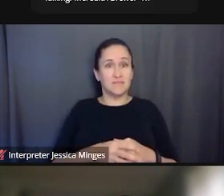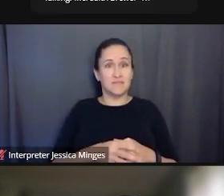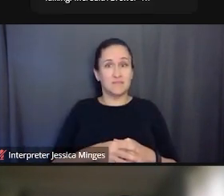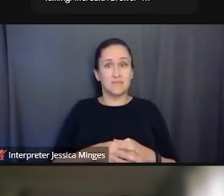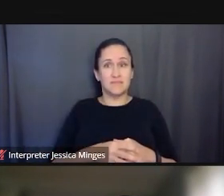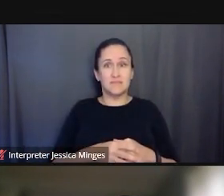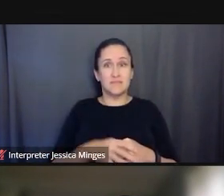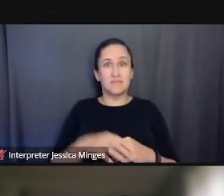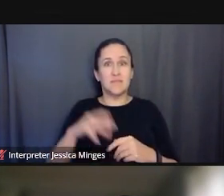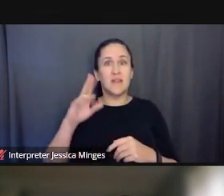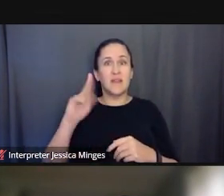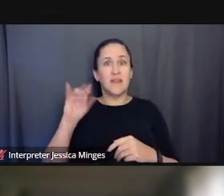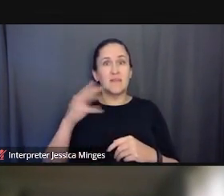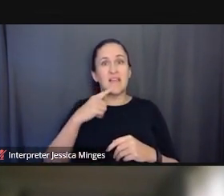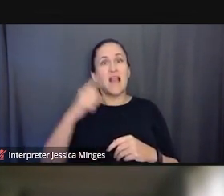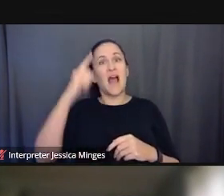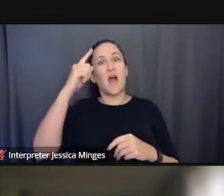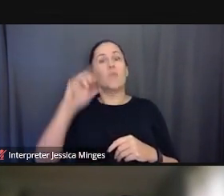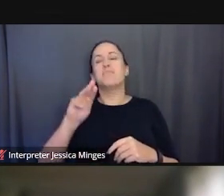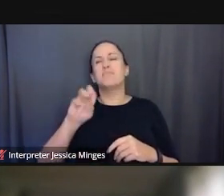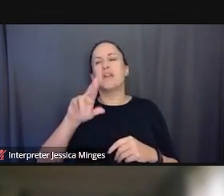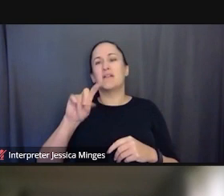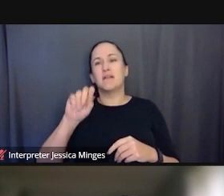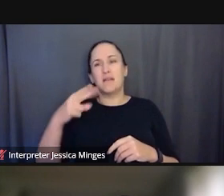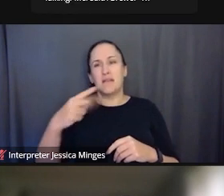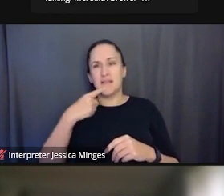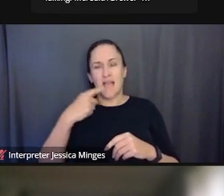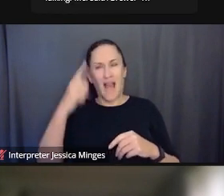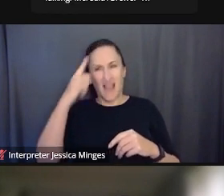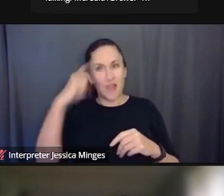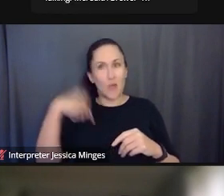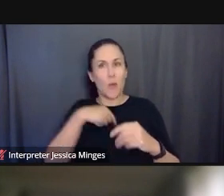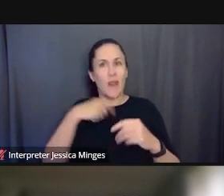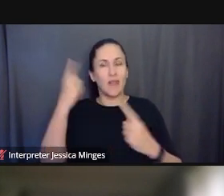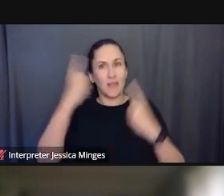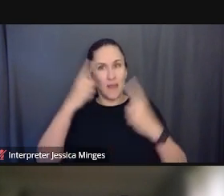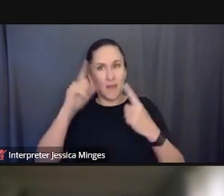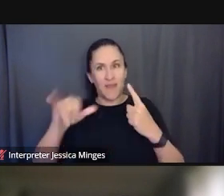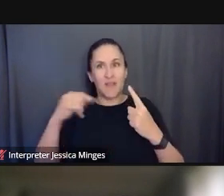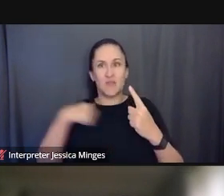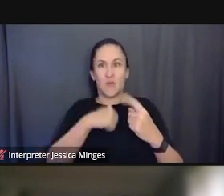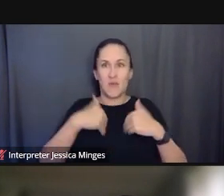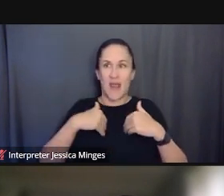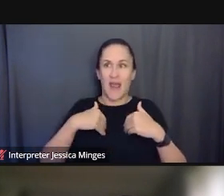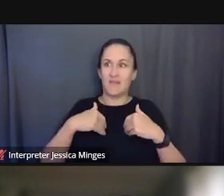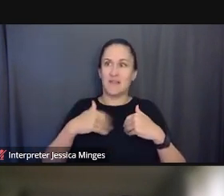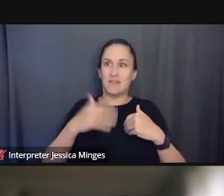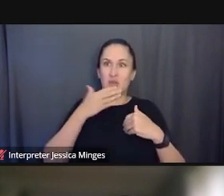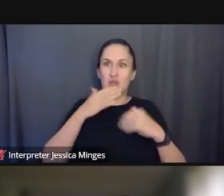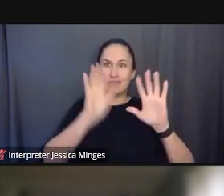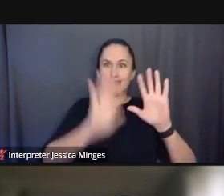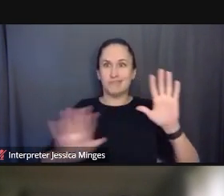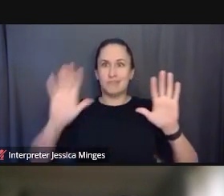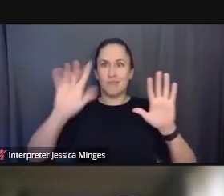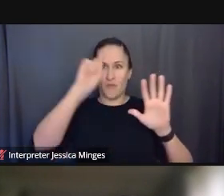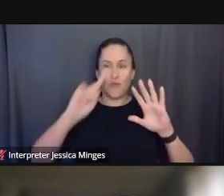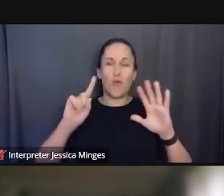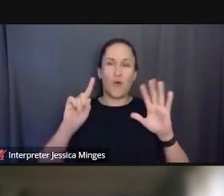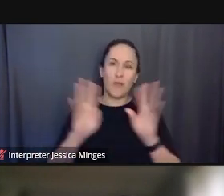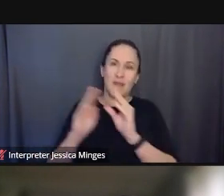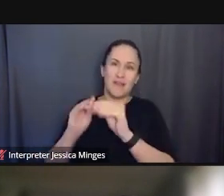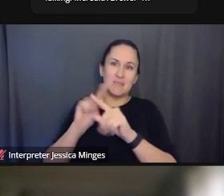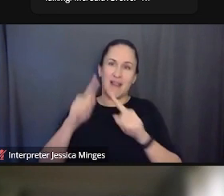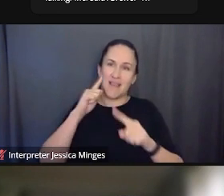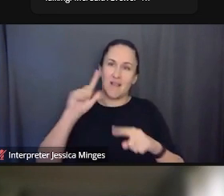think that was entertained so that we would sort of have some geographic distribution of the meetings, but I think for